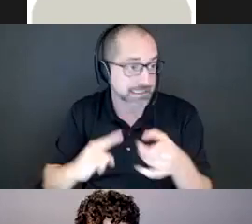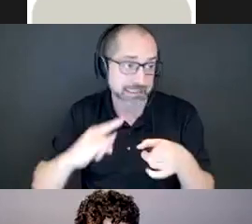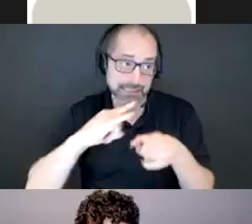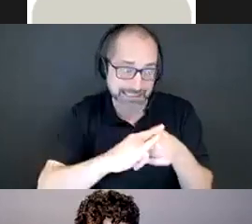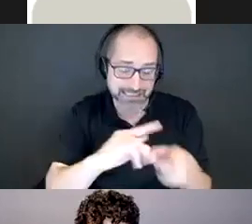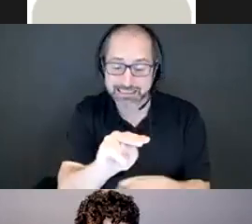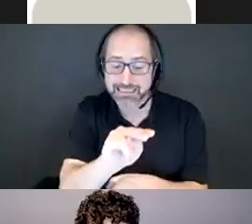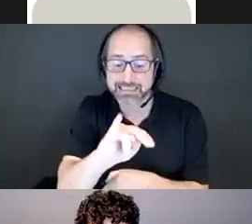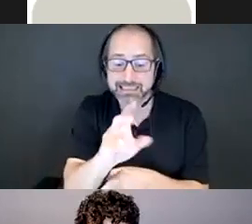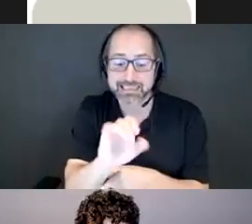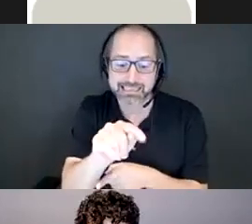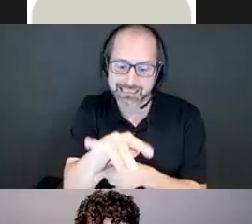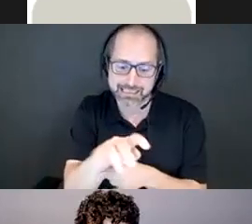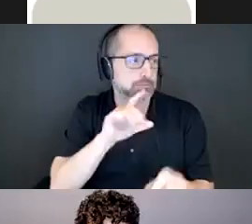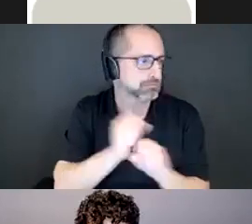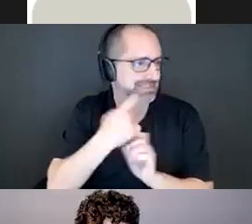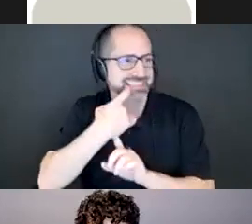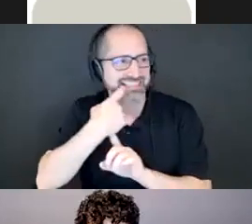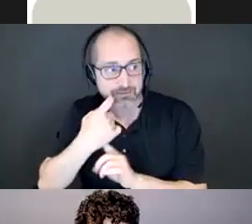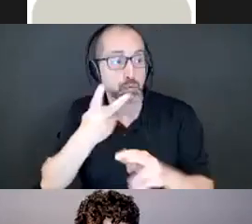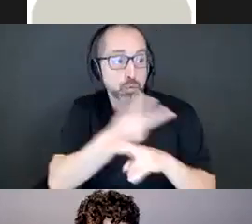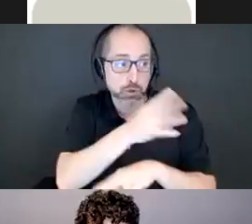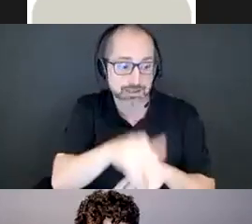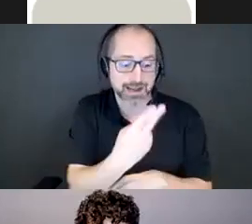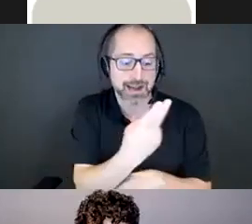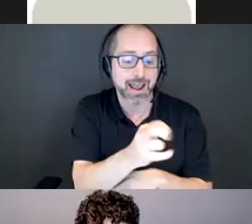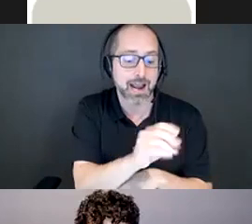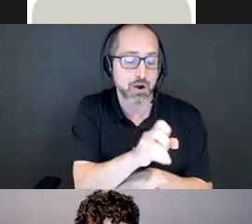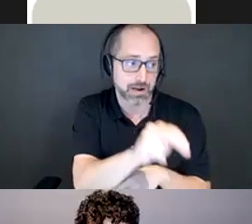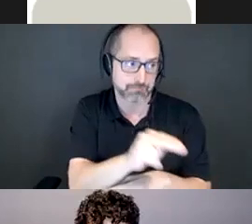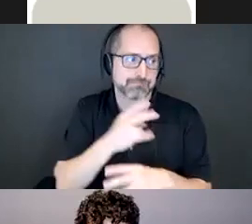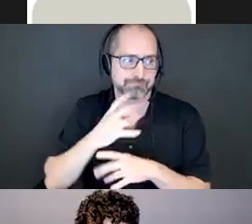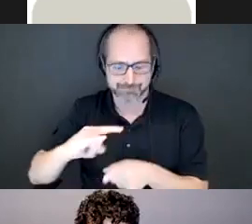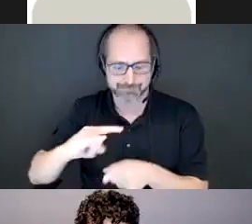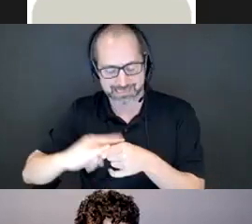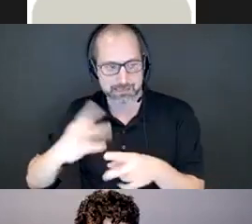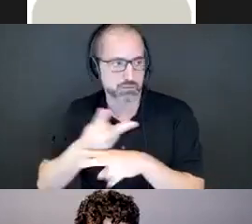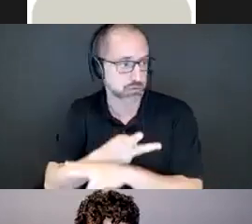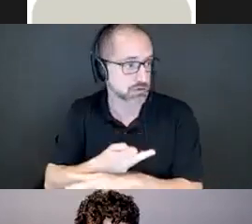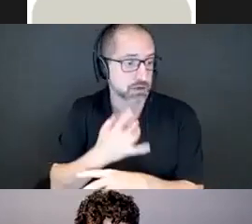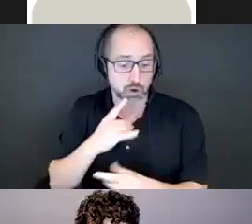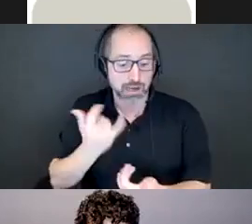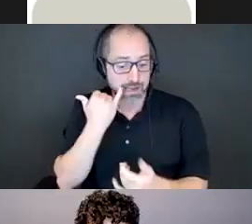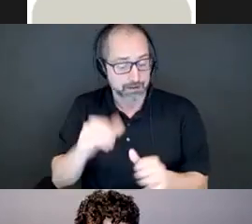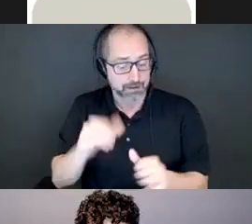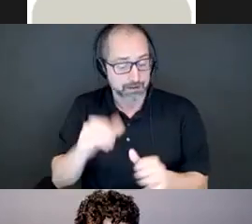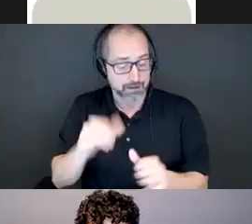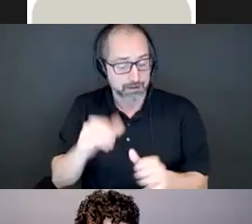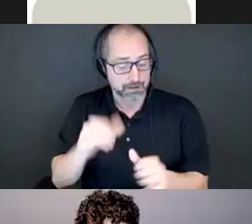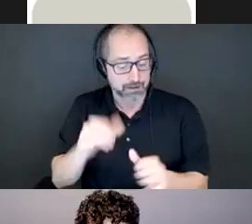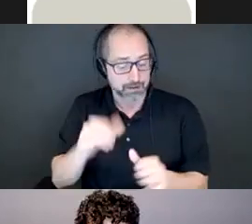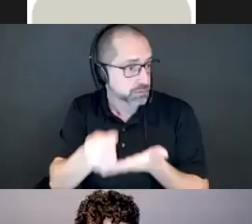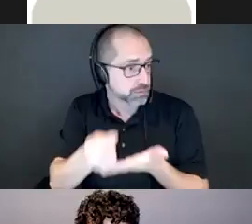more so than heroin. The consequences of untreated addiction often include other physical and mental health disorders that